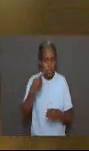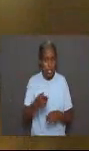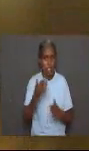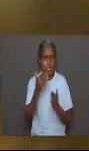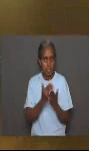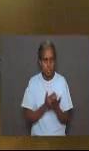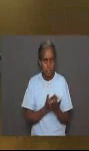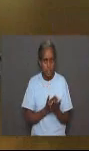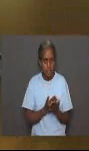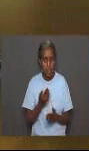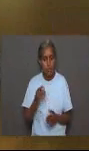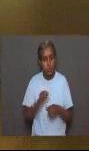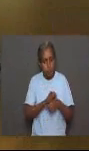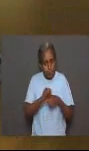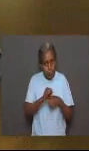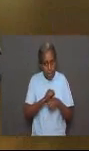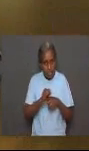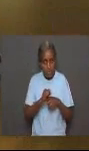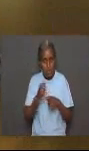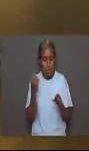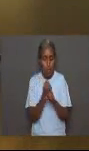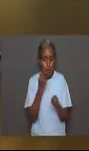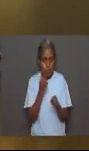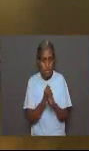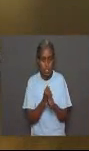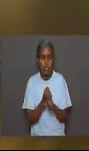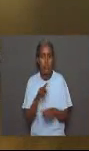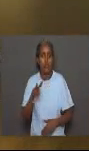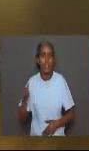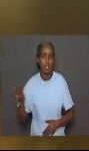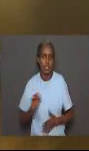Next lesson, we will practice operations of